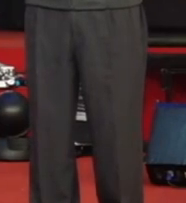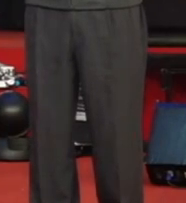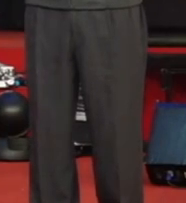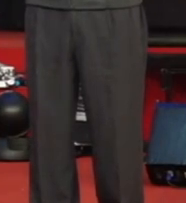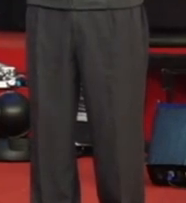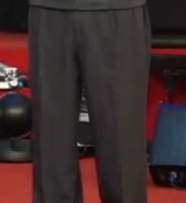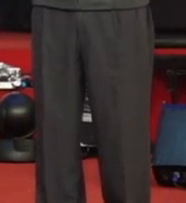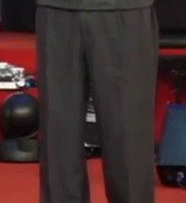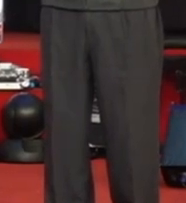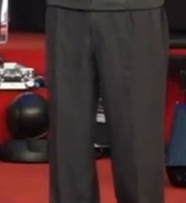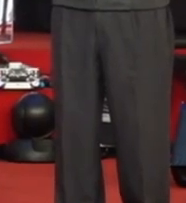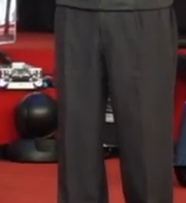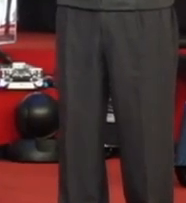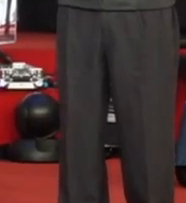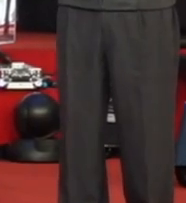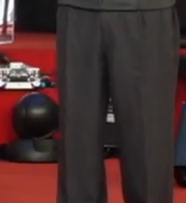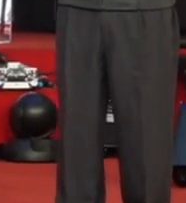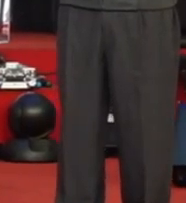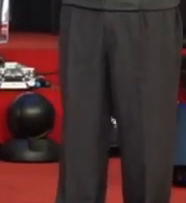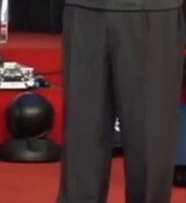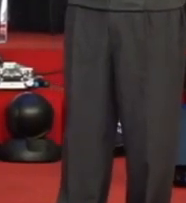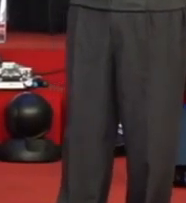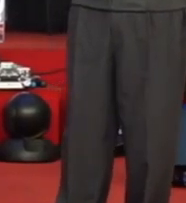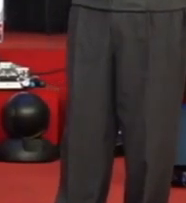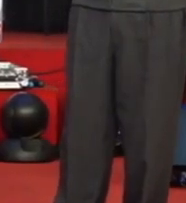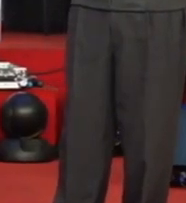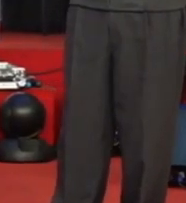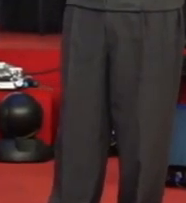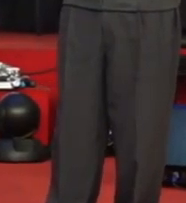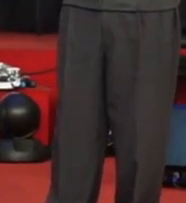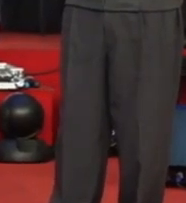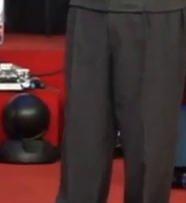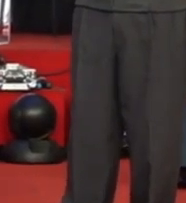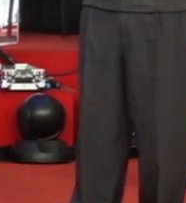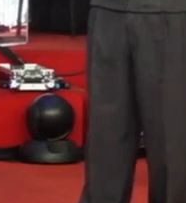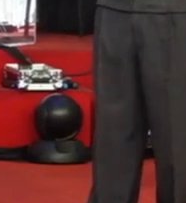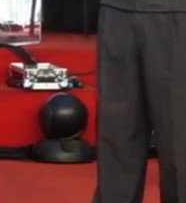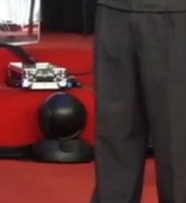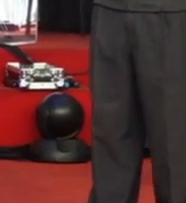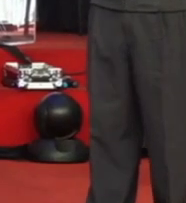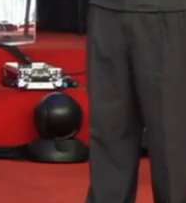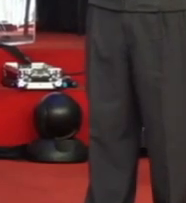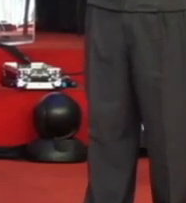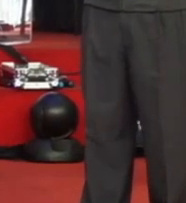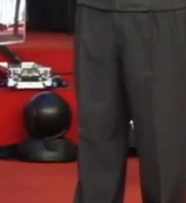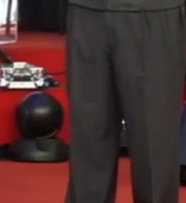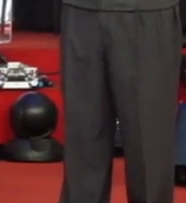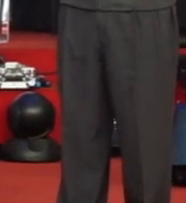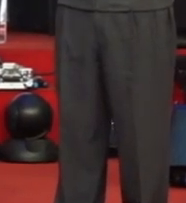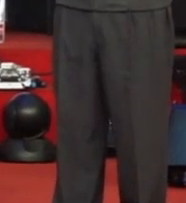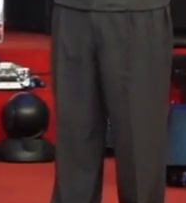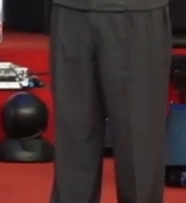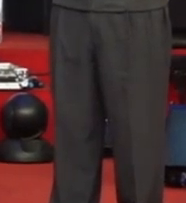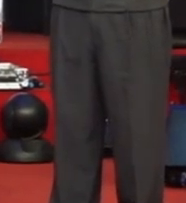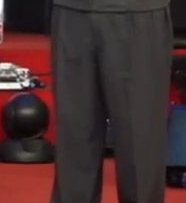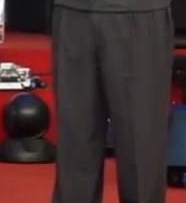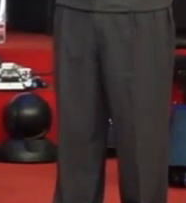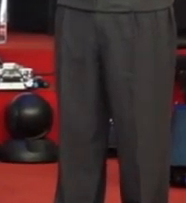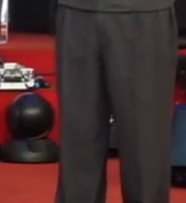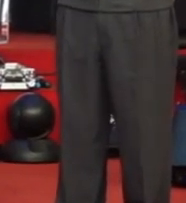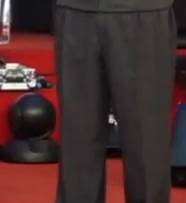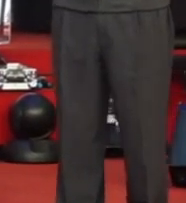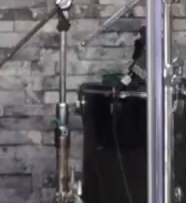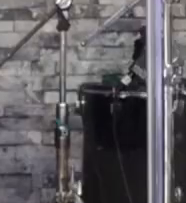God will be known because of our fruits. Hata sisi kama wana wa Mungu tutajulikana kwa sababu ya mazao yetu. And on Wednesday we have been reminded. Na